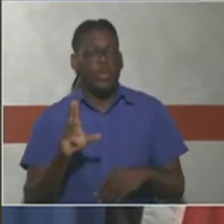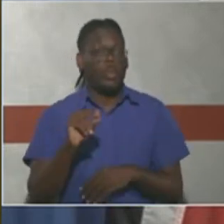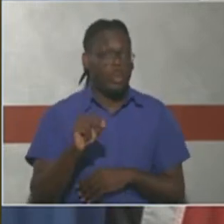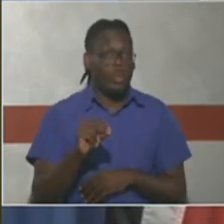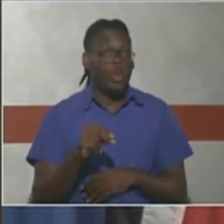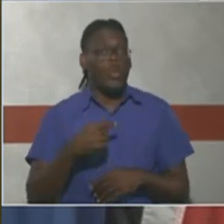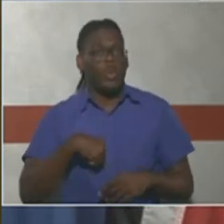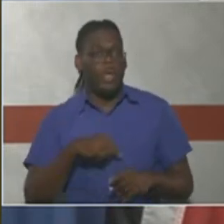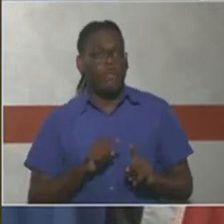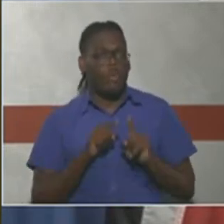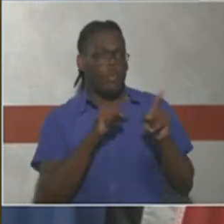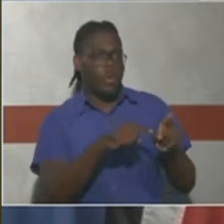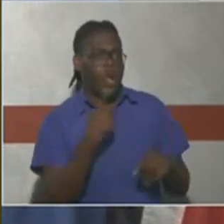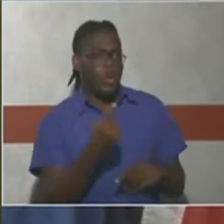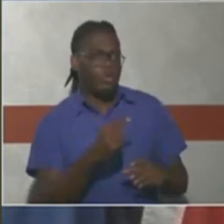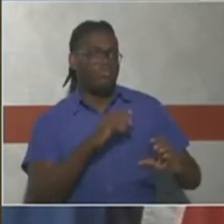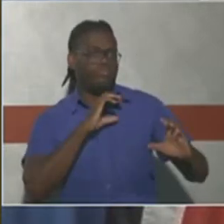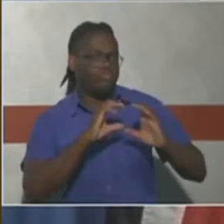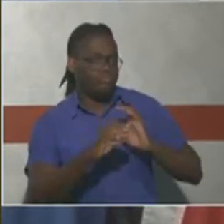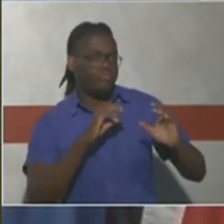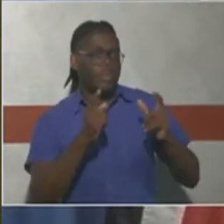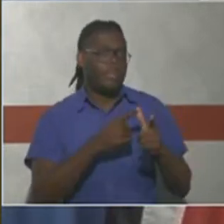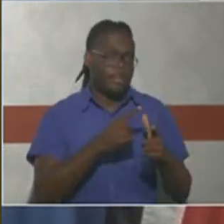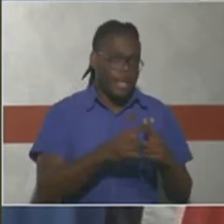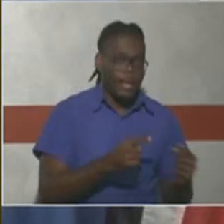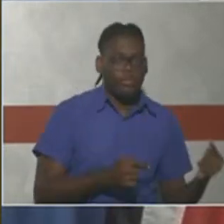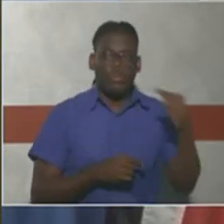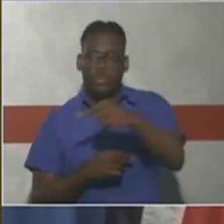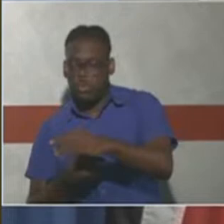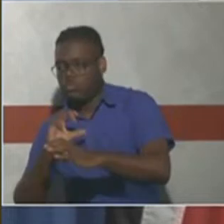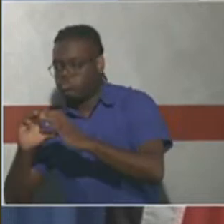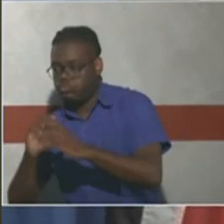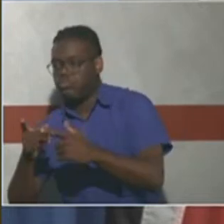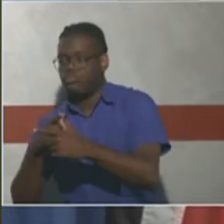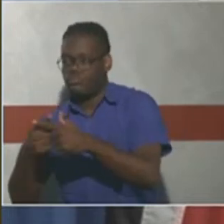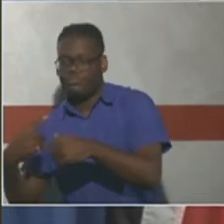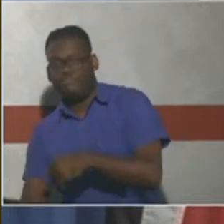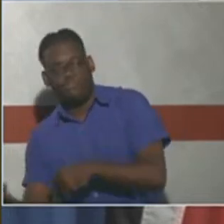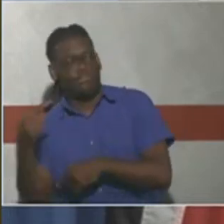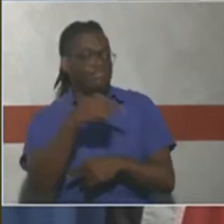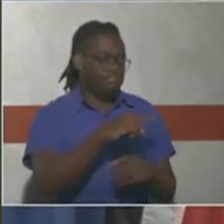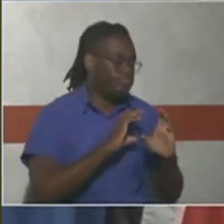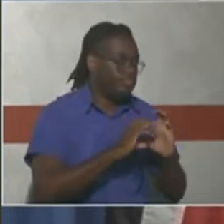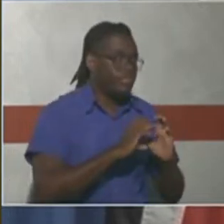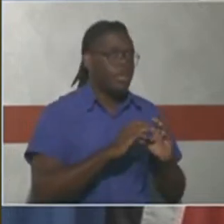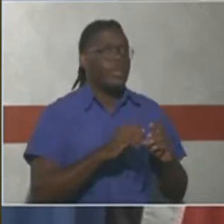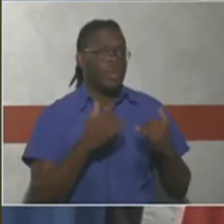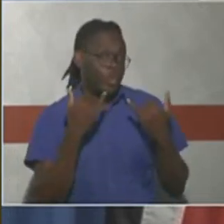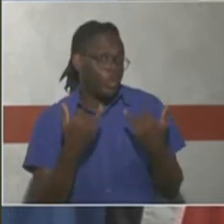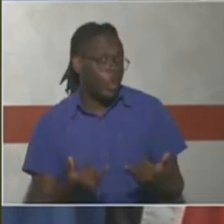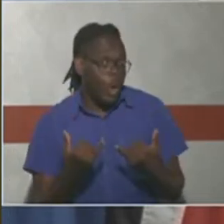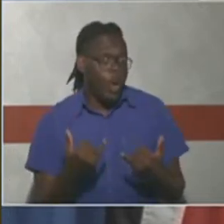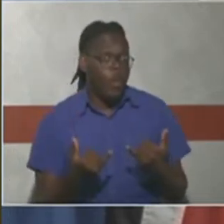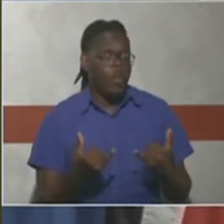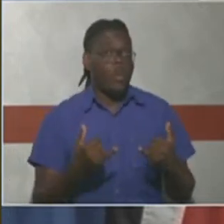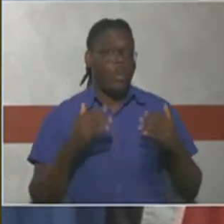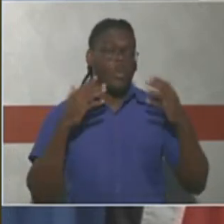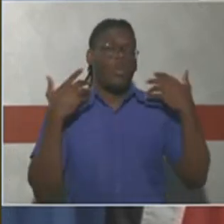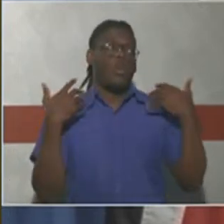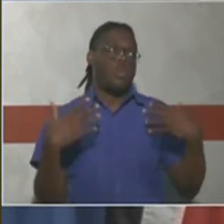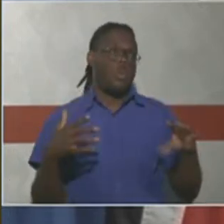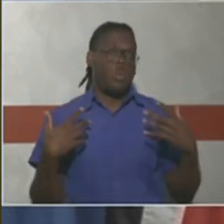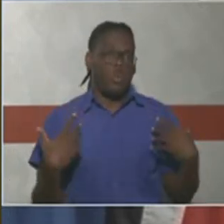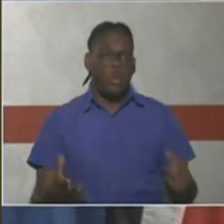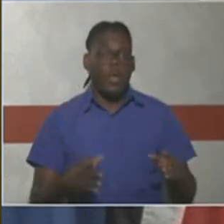exploiting gas from a Venezuelan field across the border, it opens all kinds of